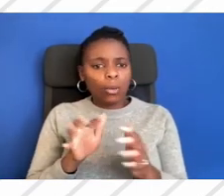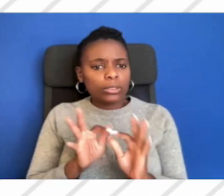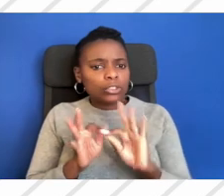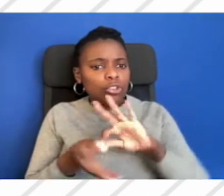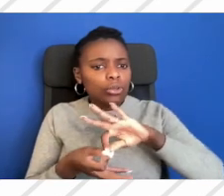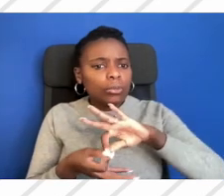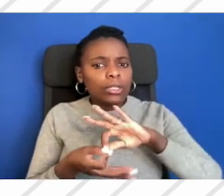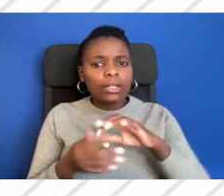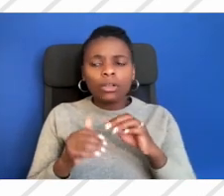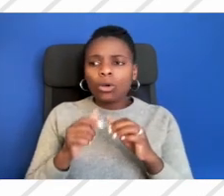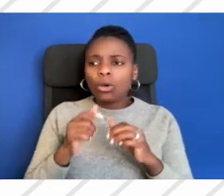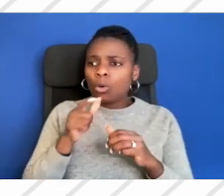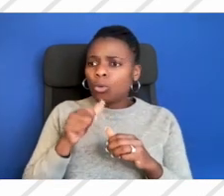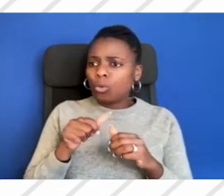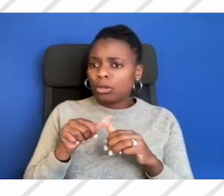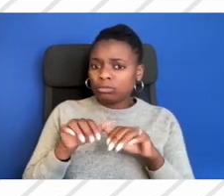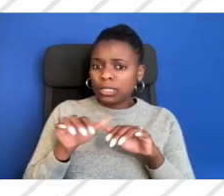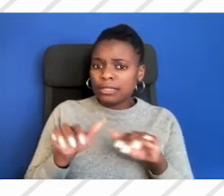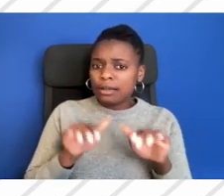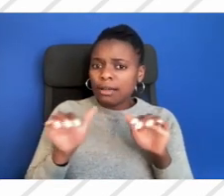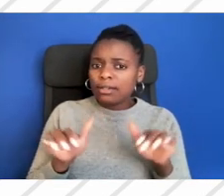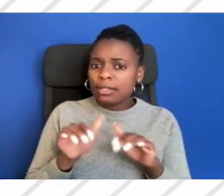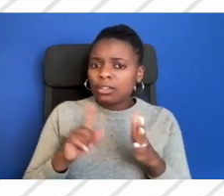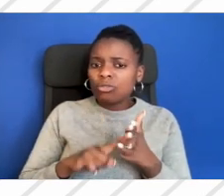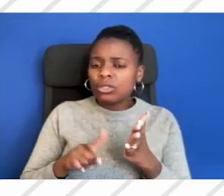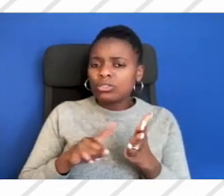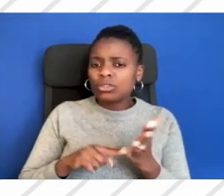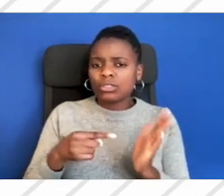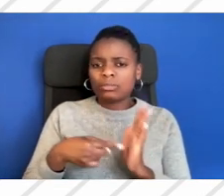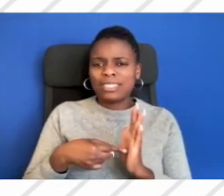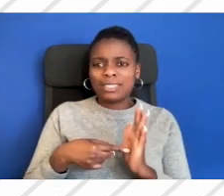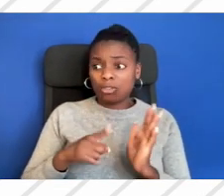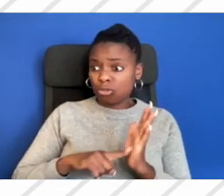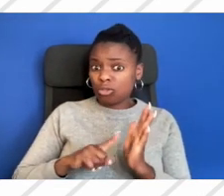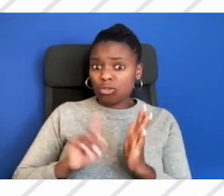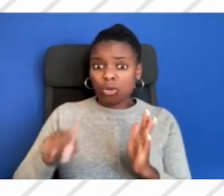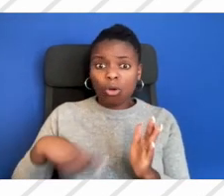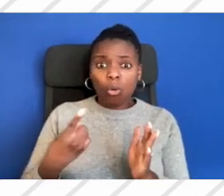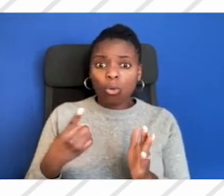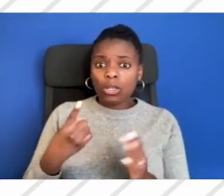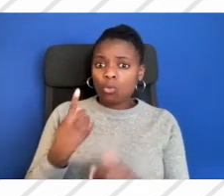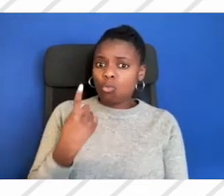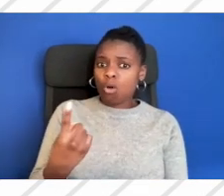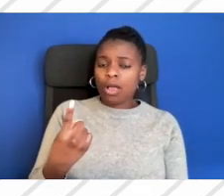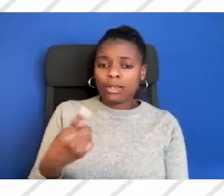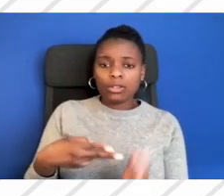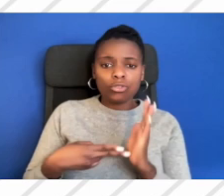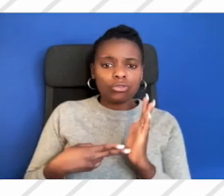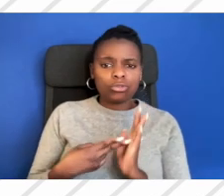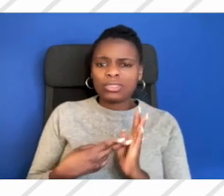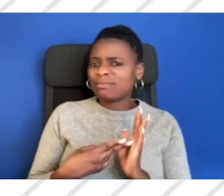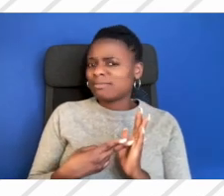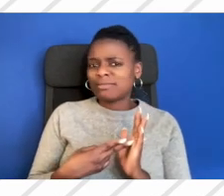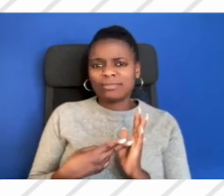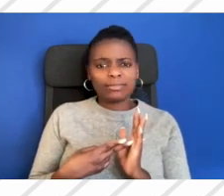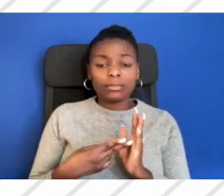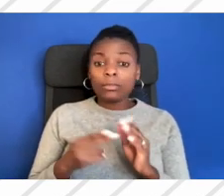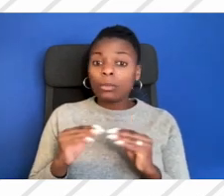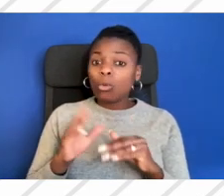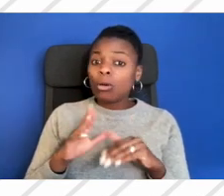research. So we can't treat research as if it's the only valid truth or that it's more important than people's lived